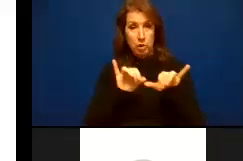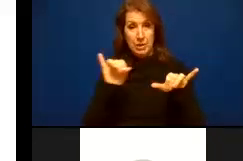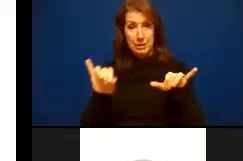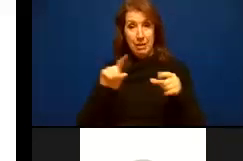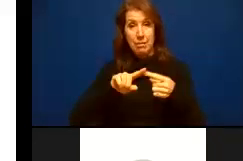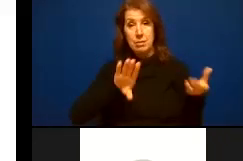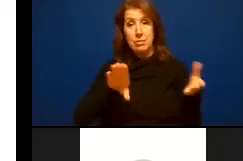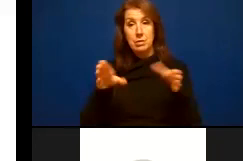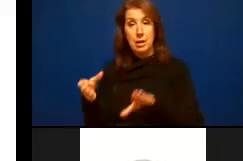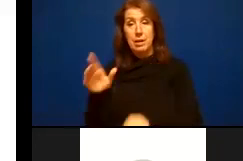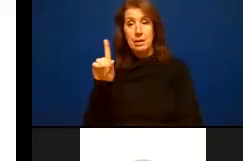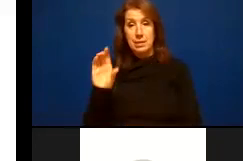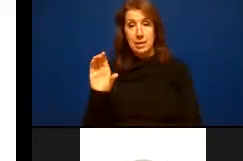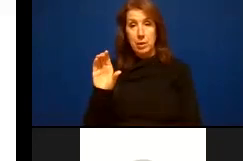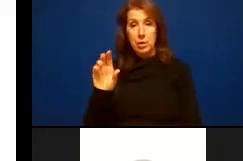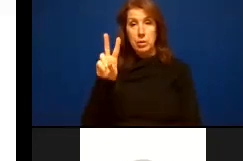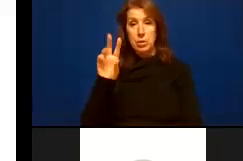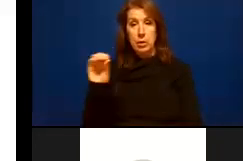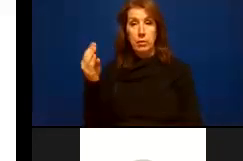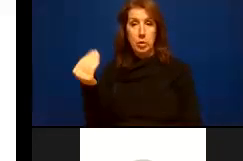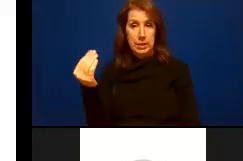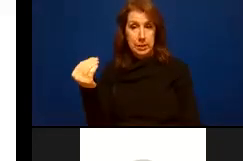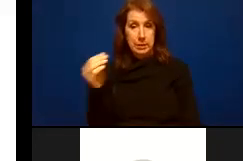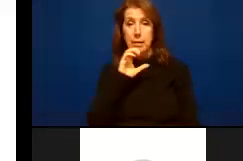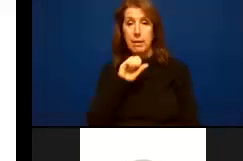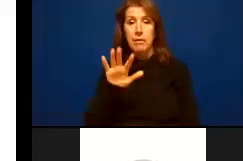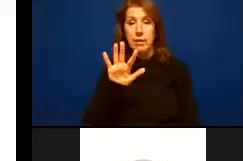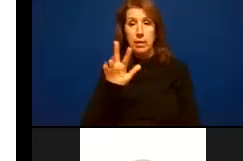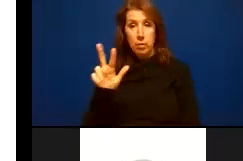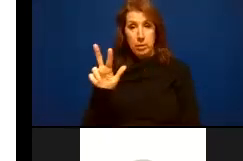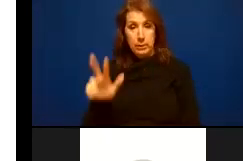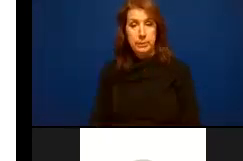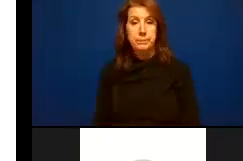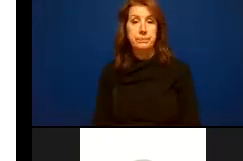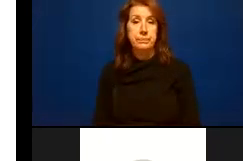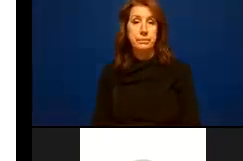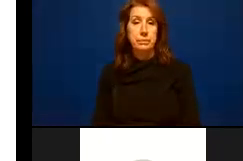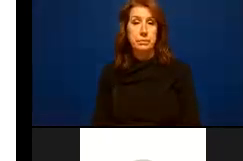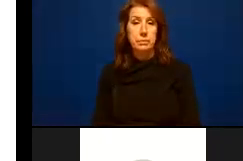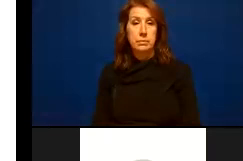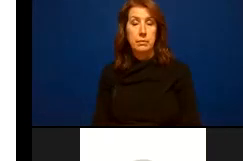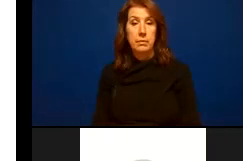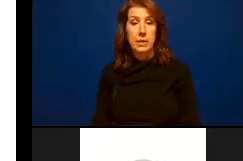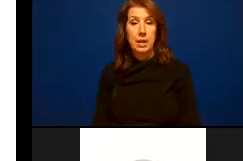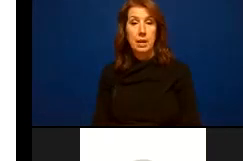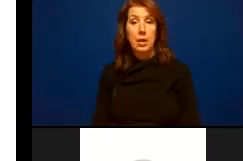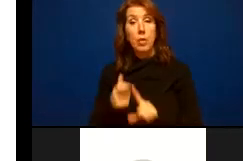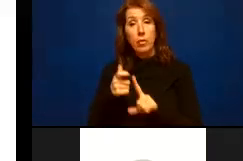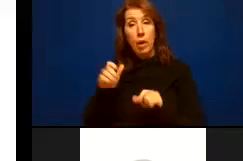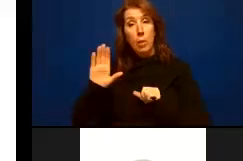in December of 2004 at the age of 53. And in the words of